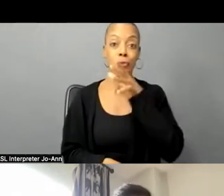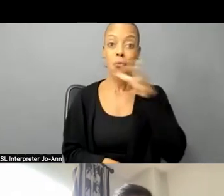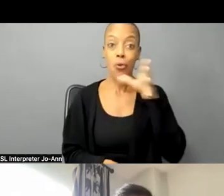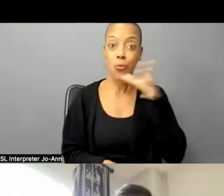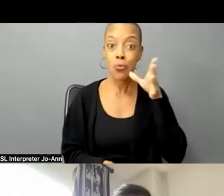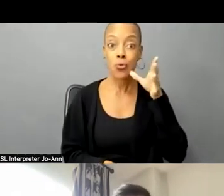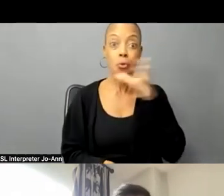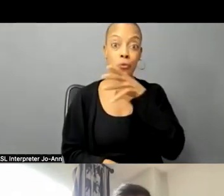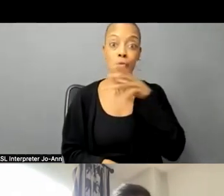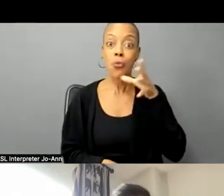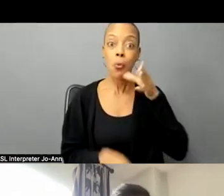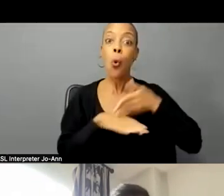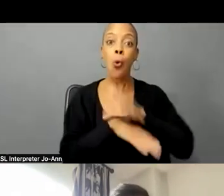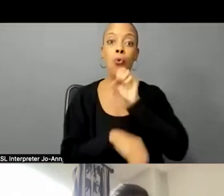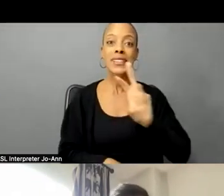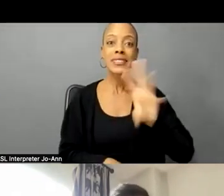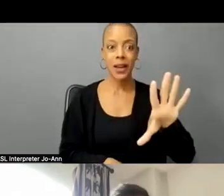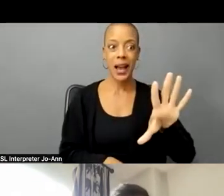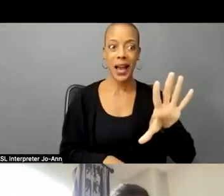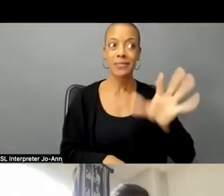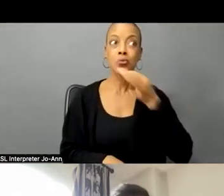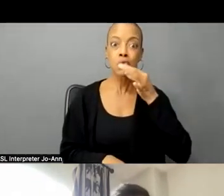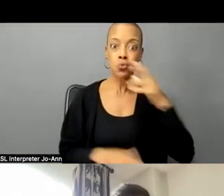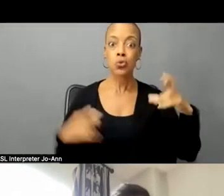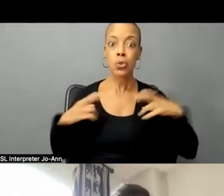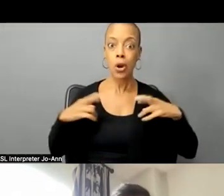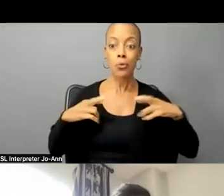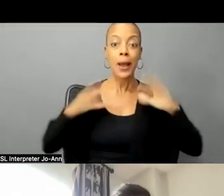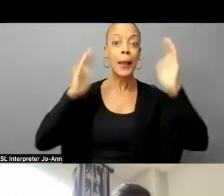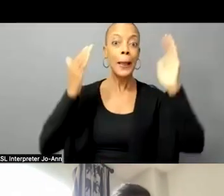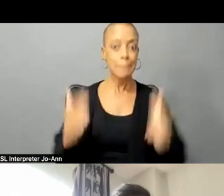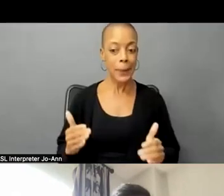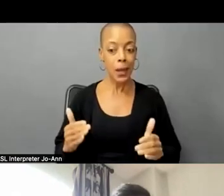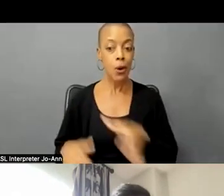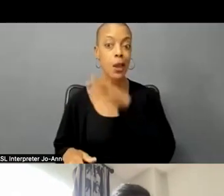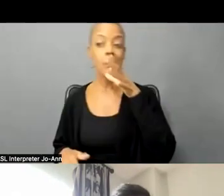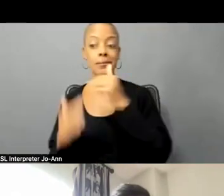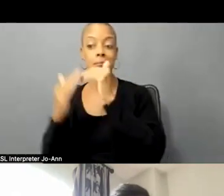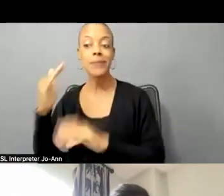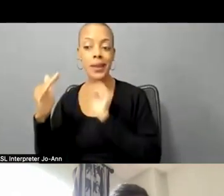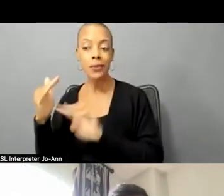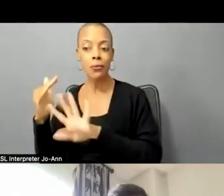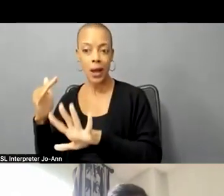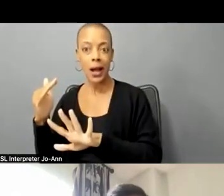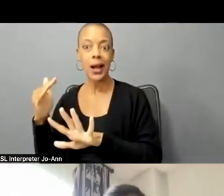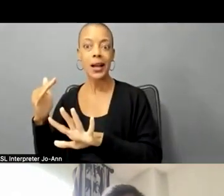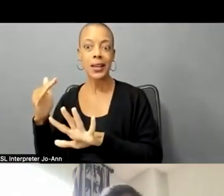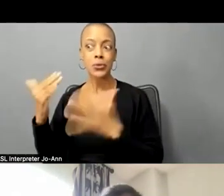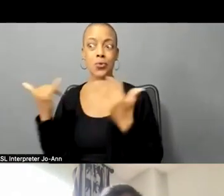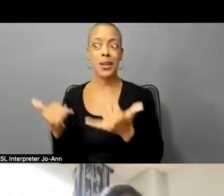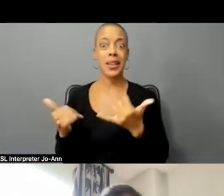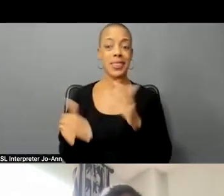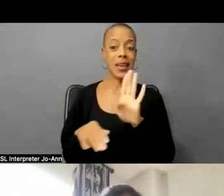are over the age of 65 that are retiring compared to farmers under the age of 45. So it's, in a way, it's a dying